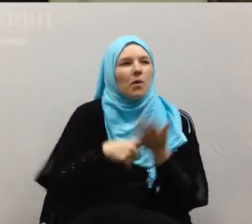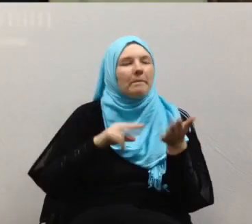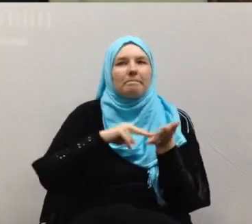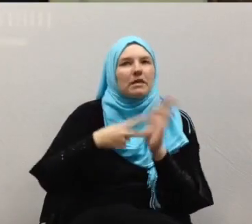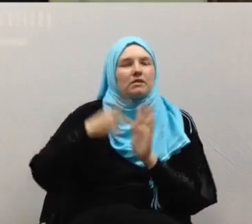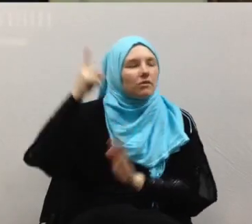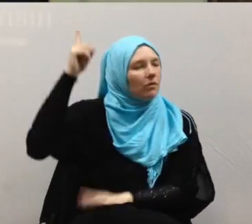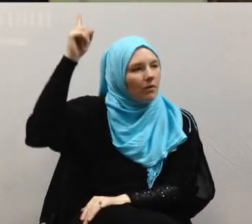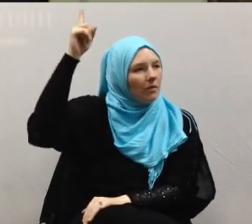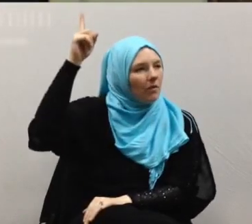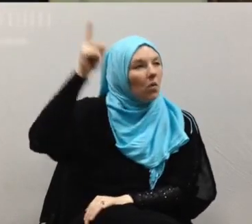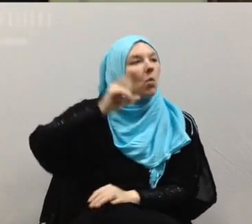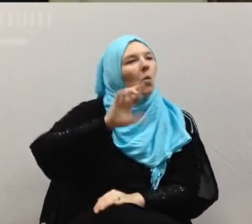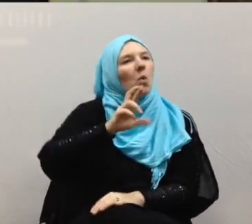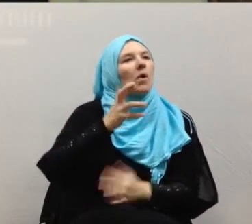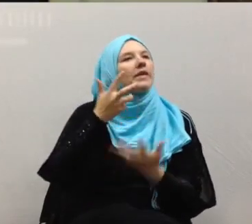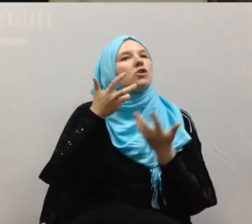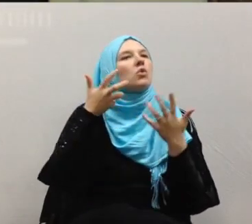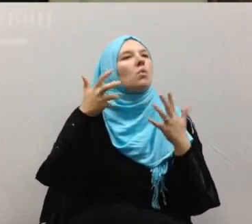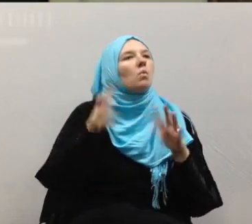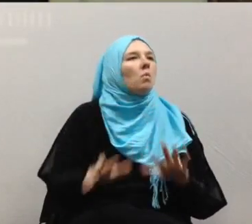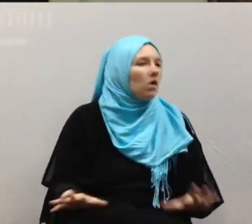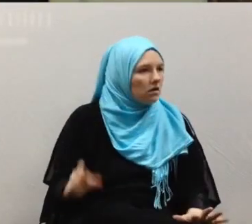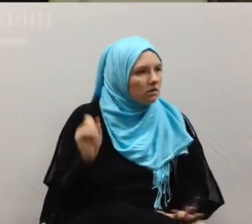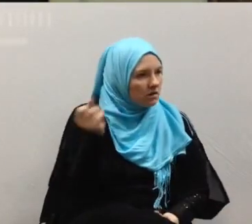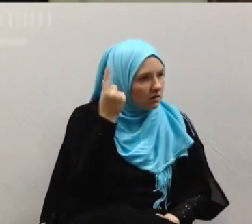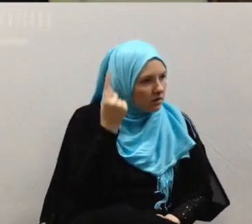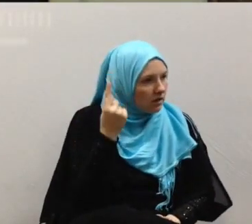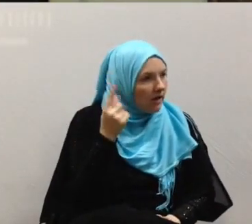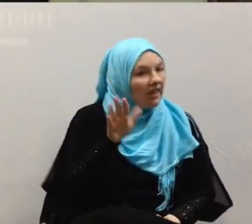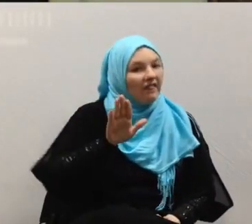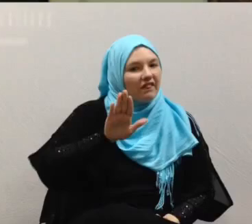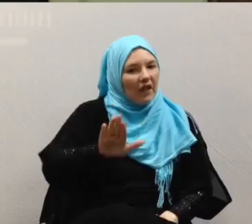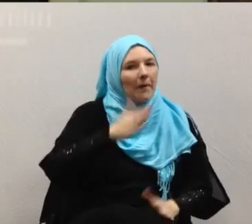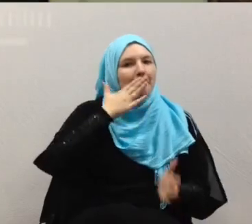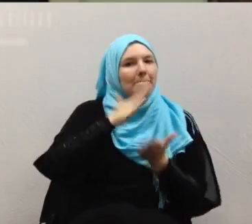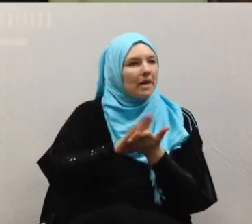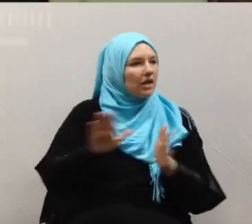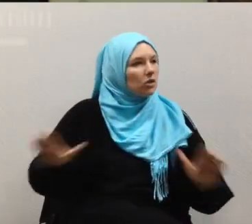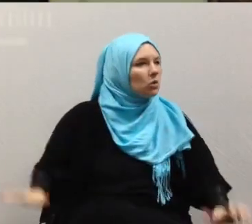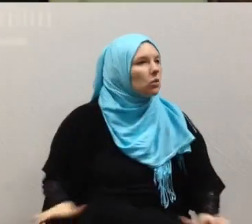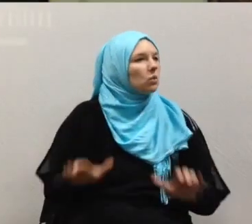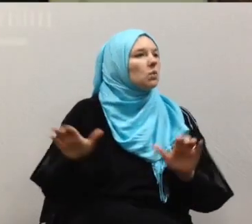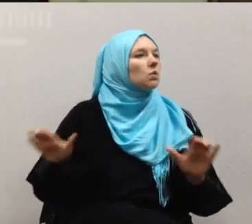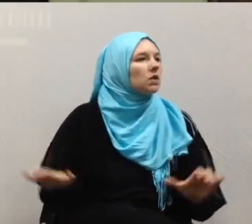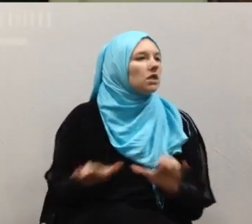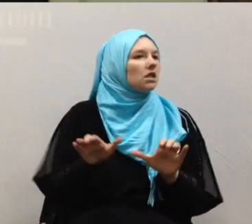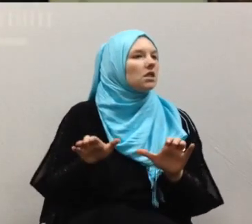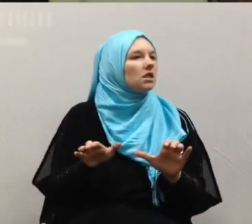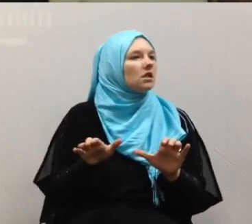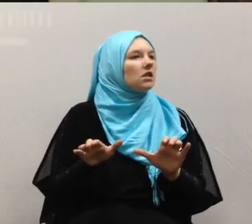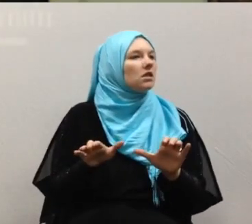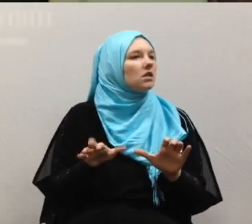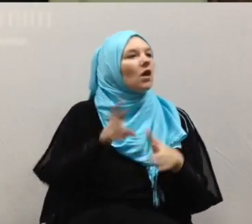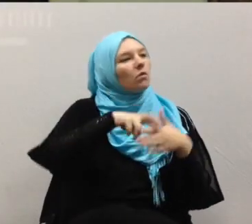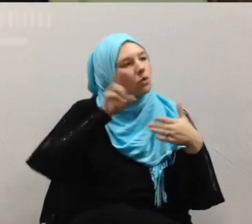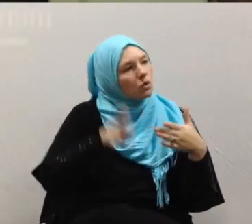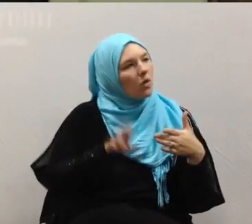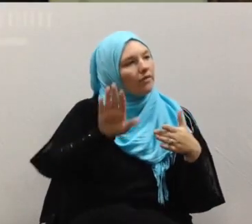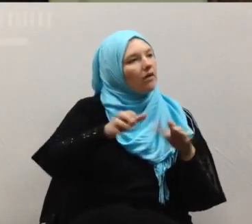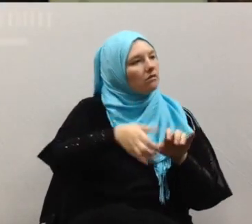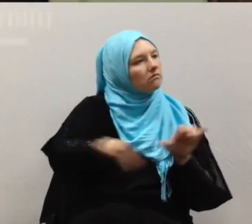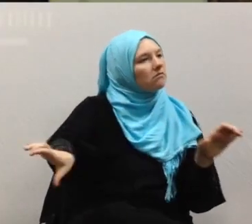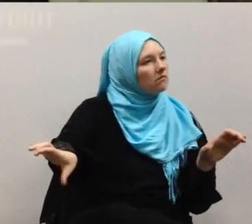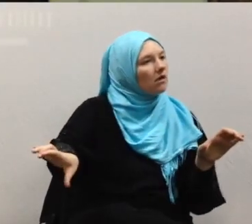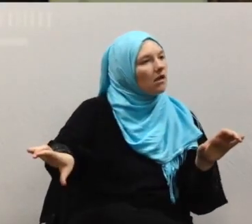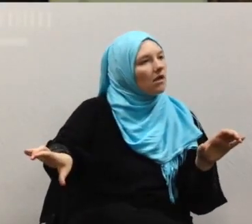understand, that it is their evil doing that resulted in their exclusion. They want to get the war spoils without